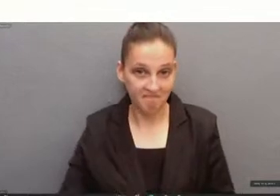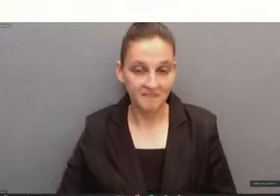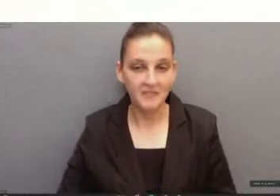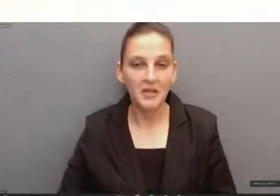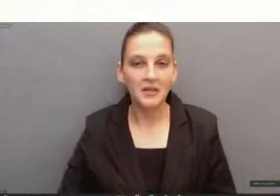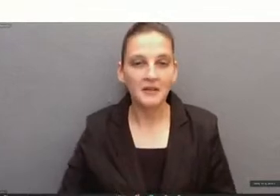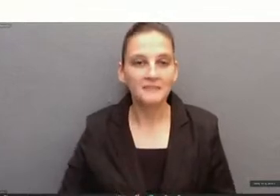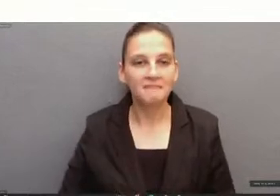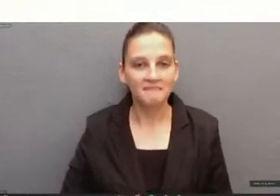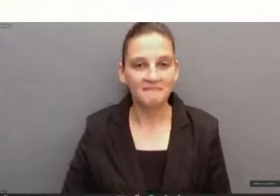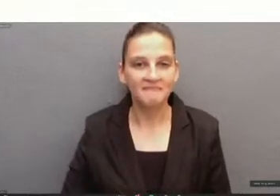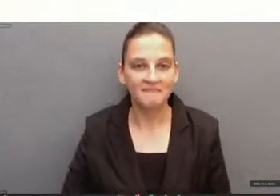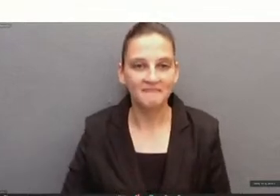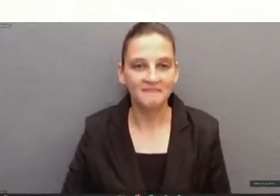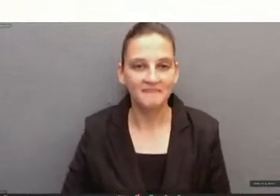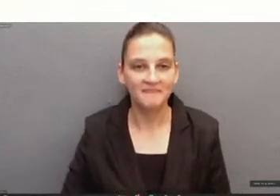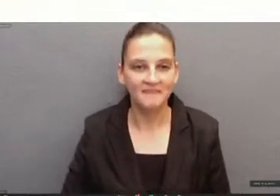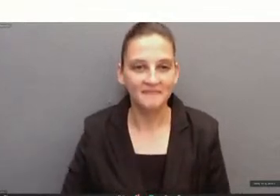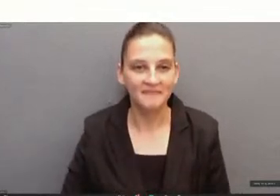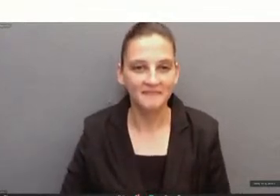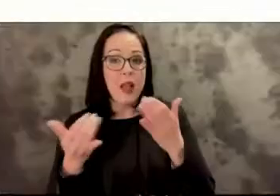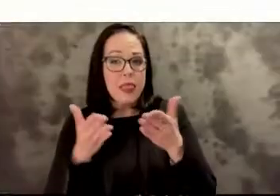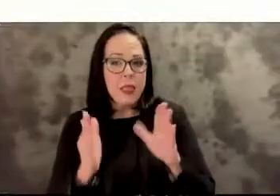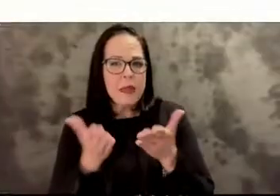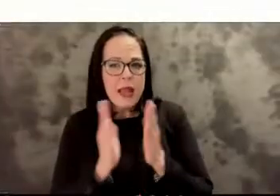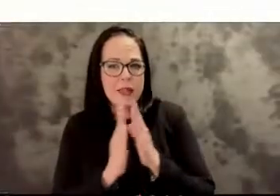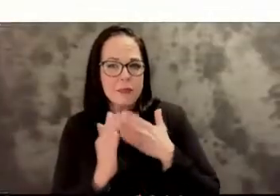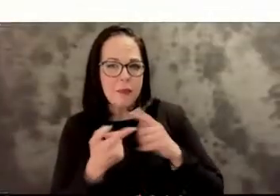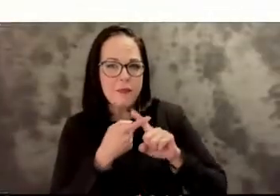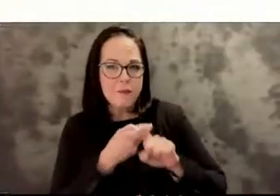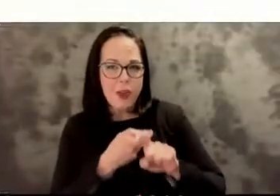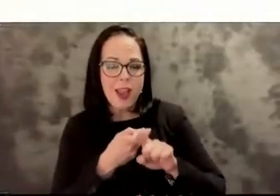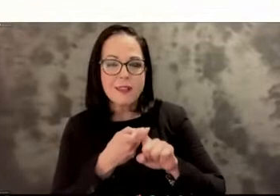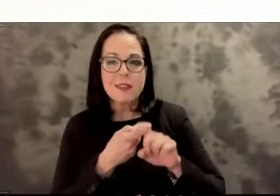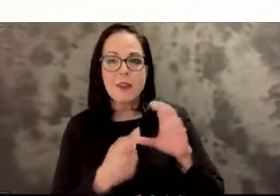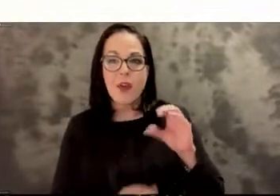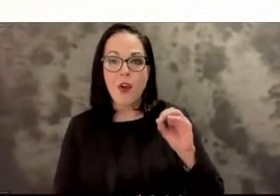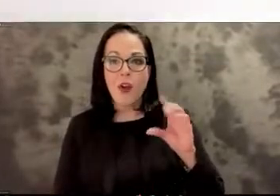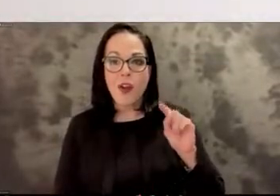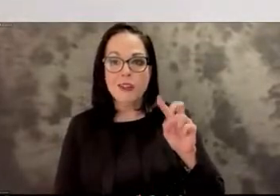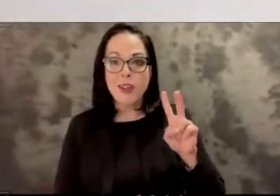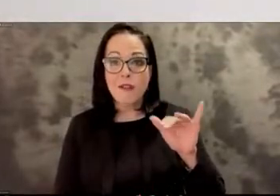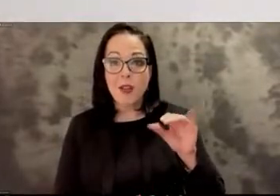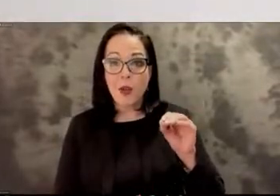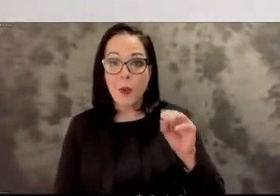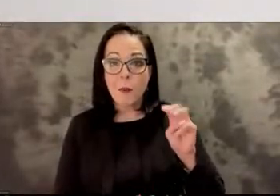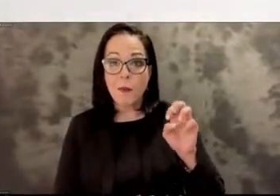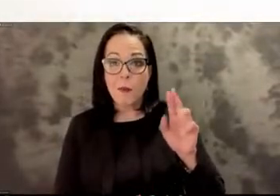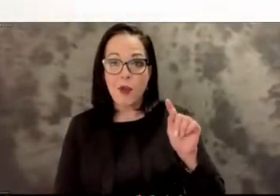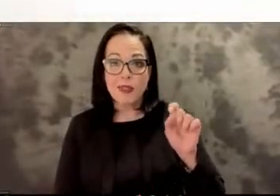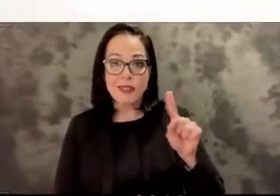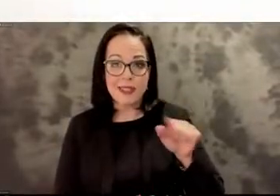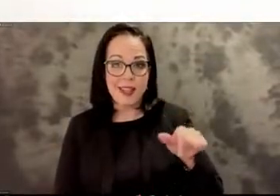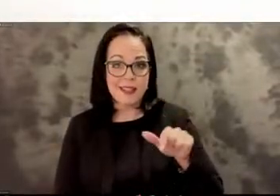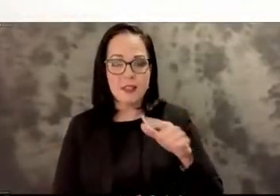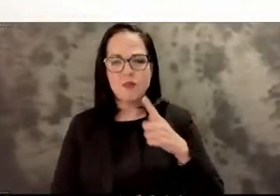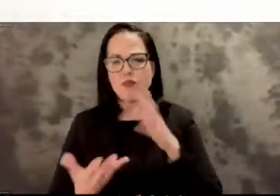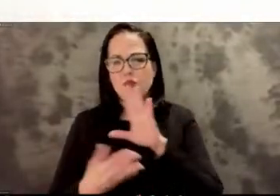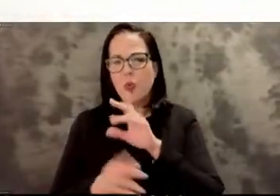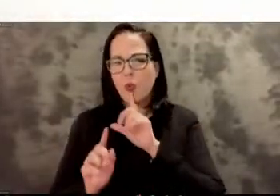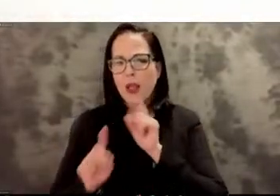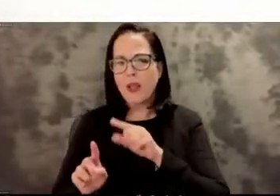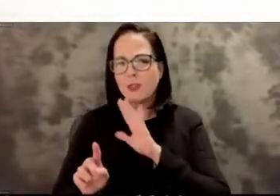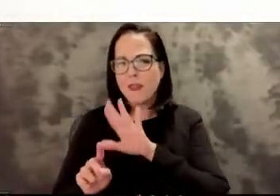me ask my good friend Octavio Martinez, if you're still on the call, what would your reaction be to that